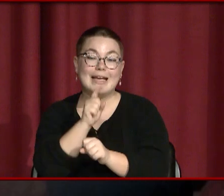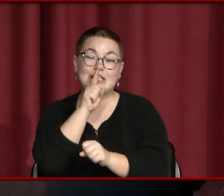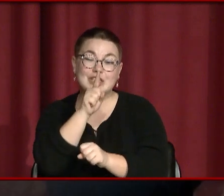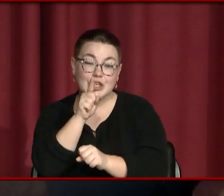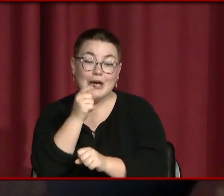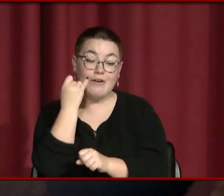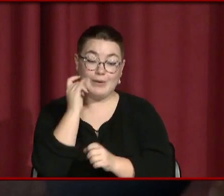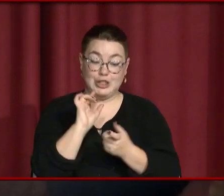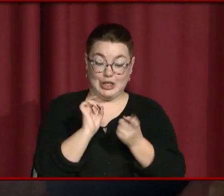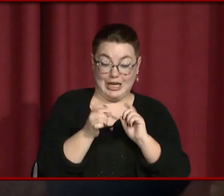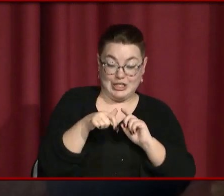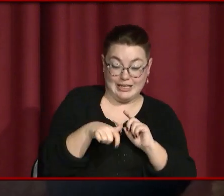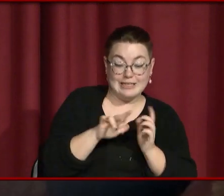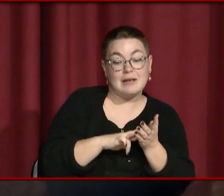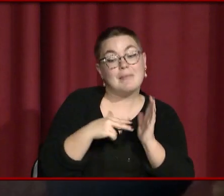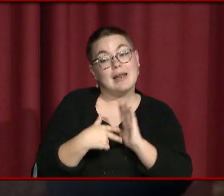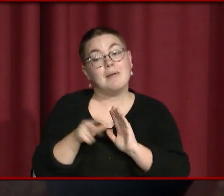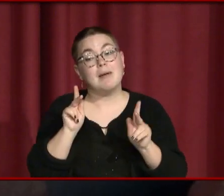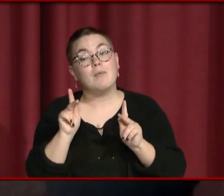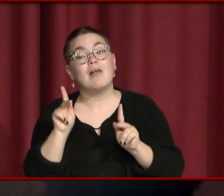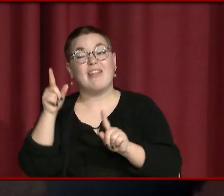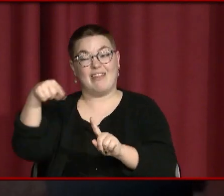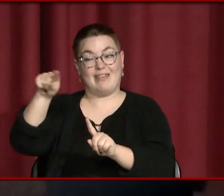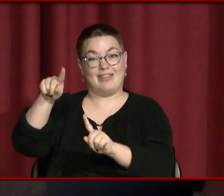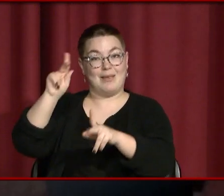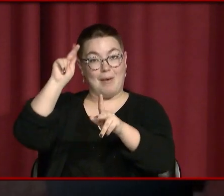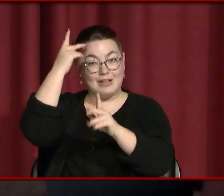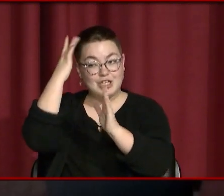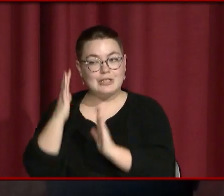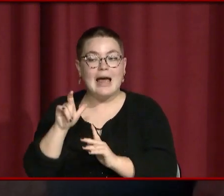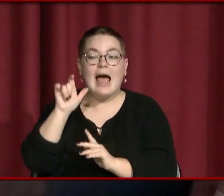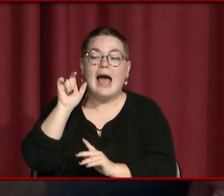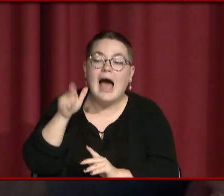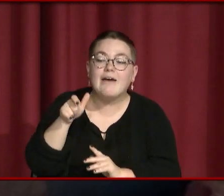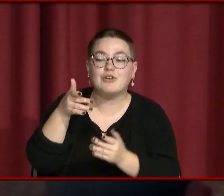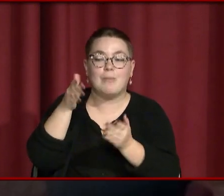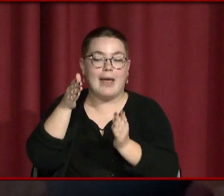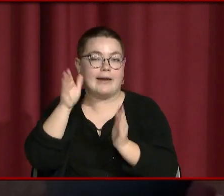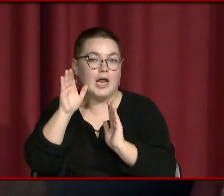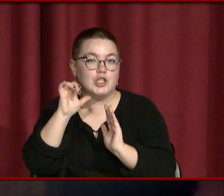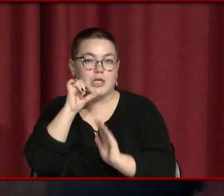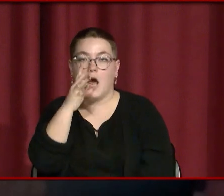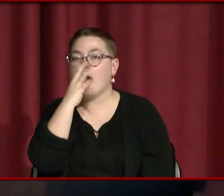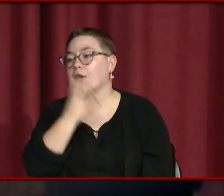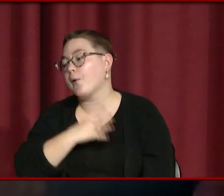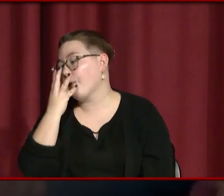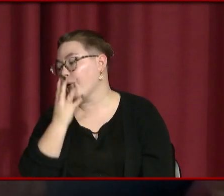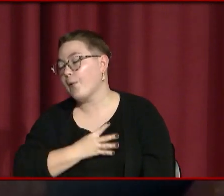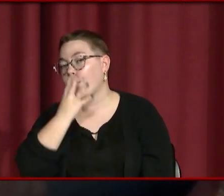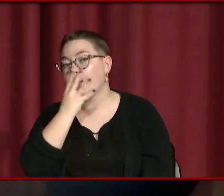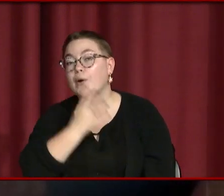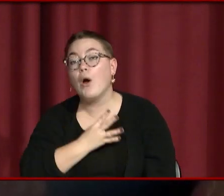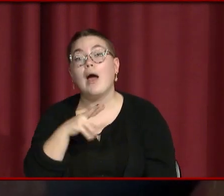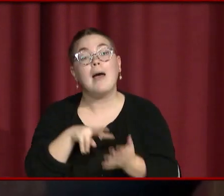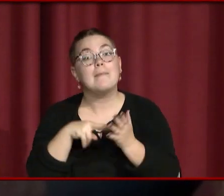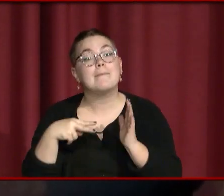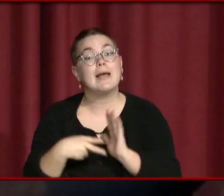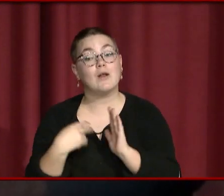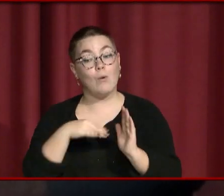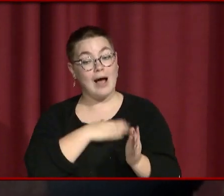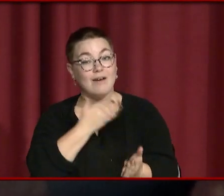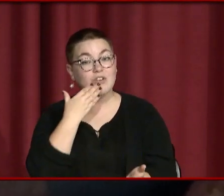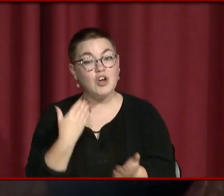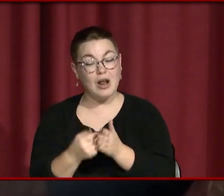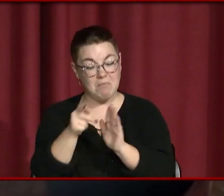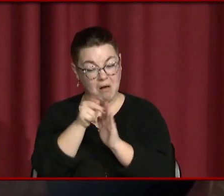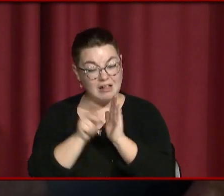us. They have to respond to us, and we will not have such extreme policy discussions coming out of the Ohio State House,